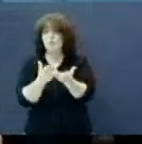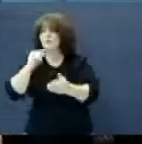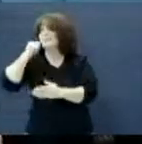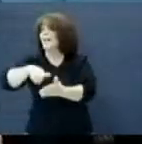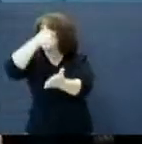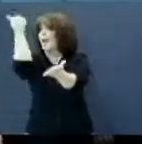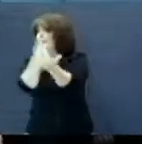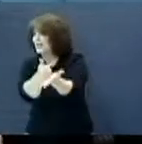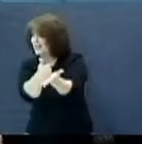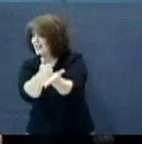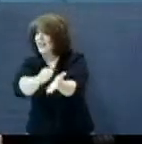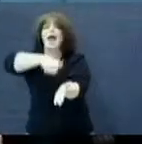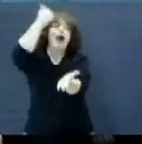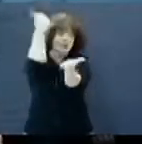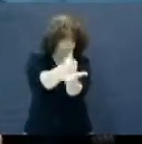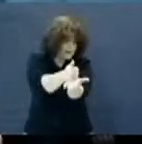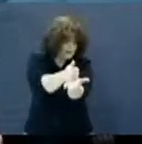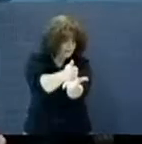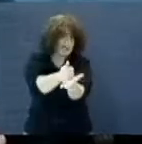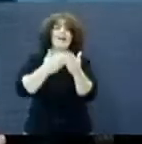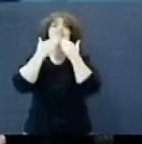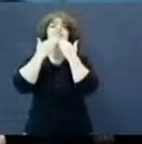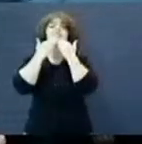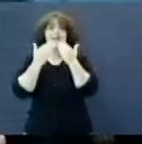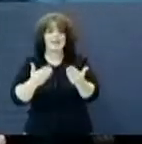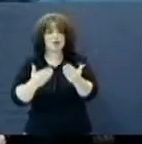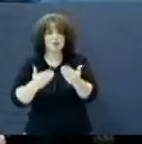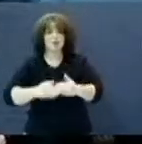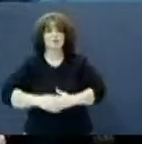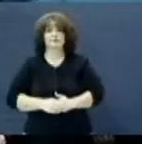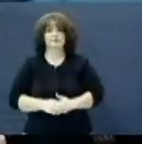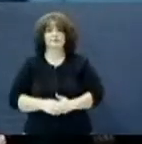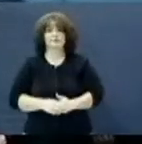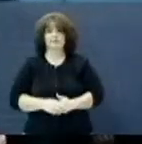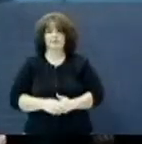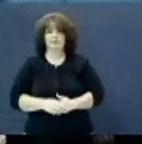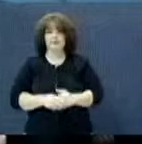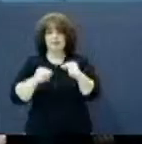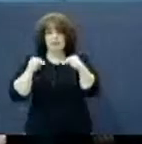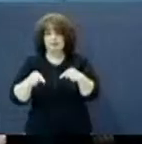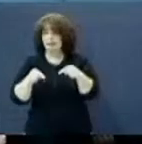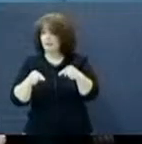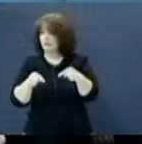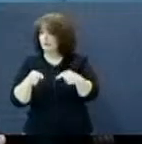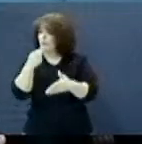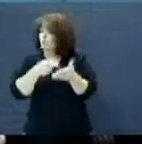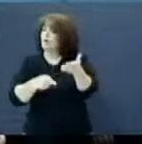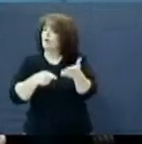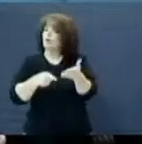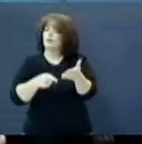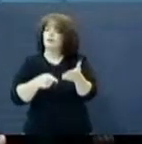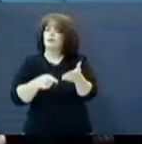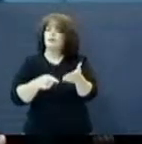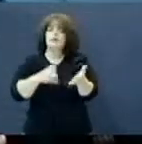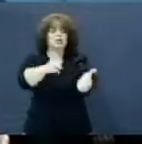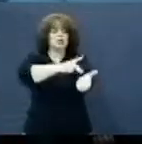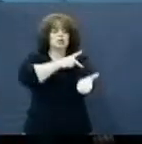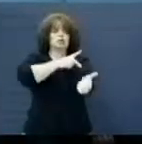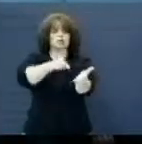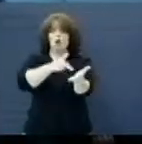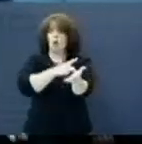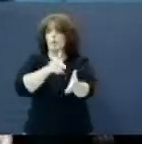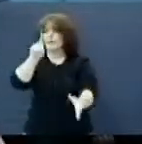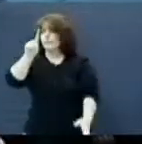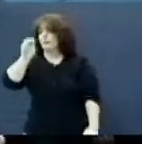say amen. Amen. Thank you. This is what we call a song of degree, or one of